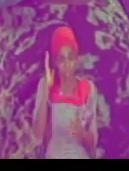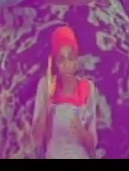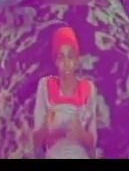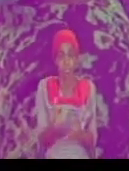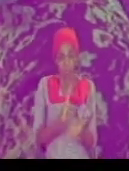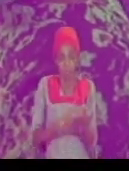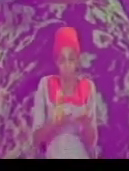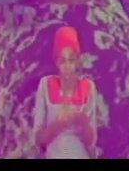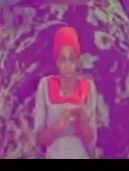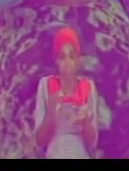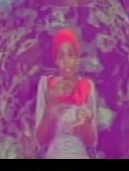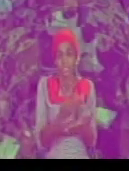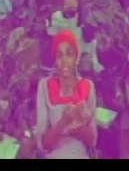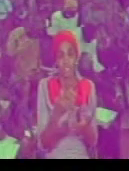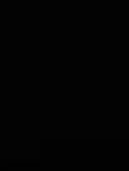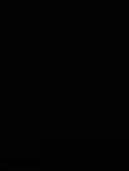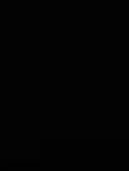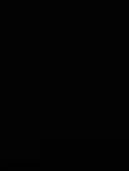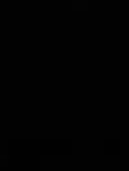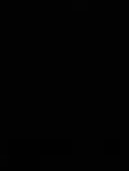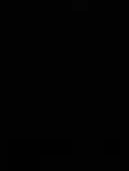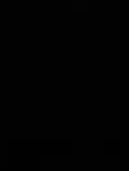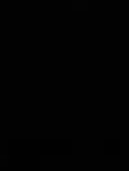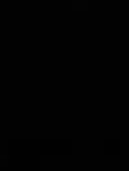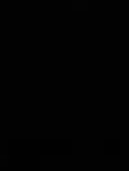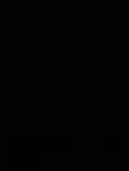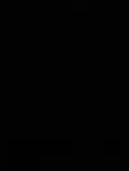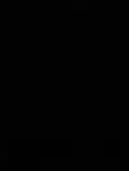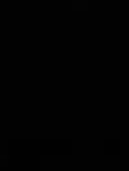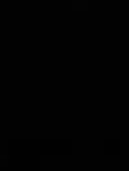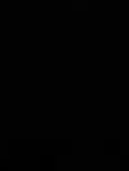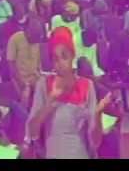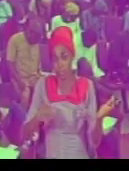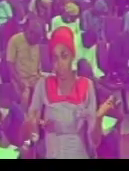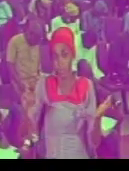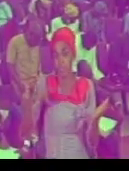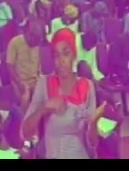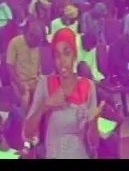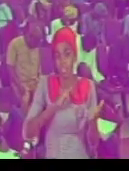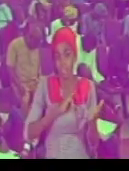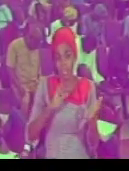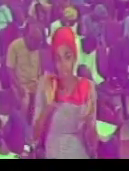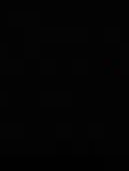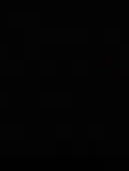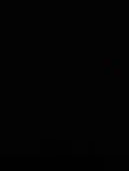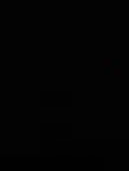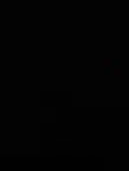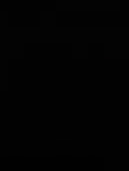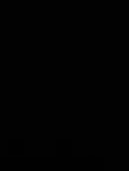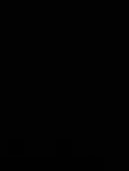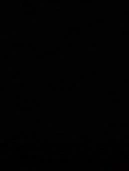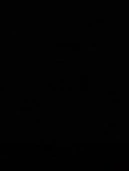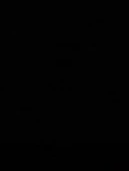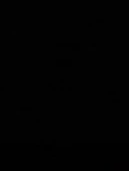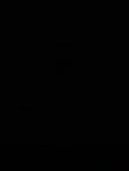sin, and if not, blot me, I pray, out of thy book which